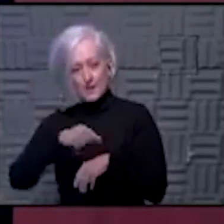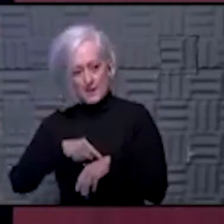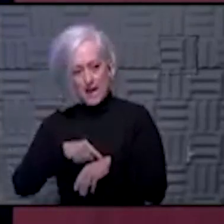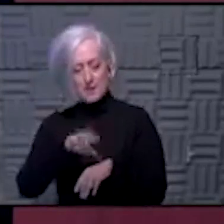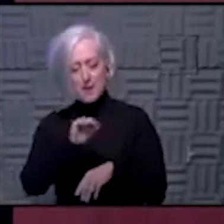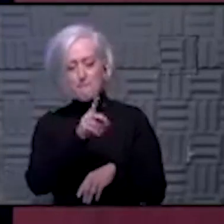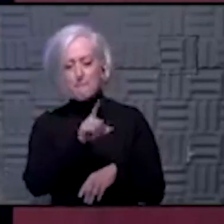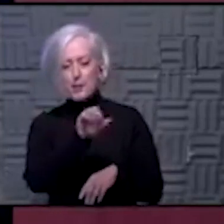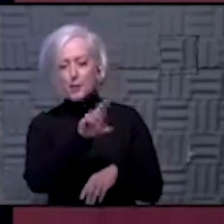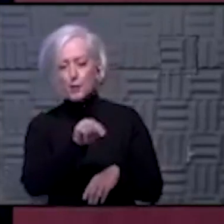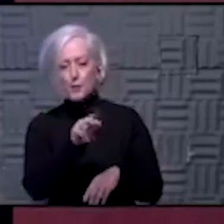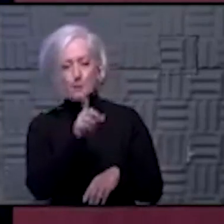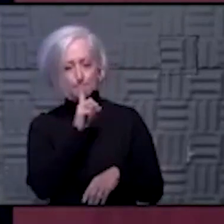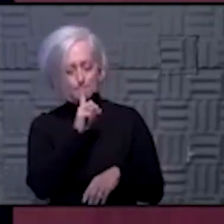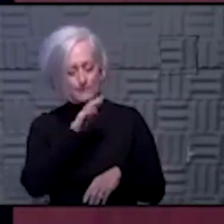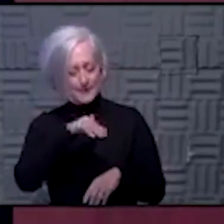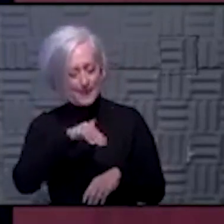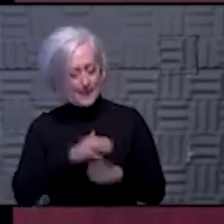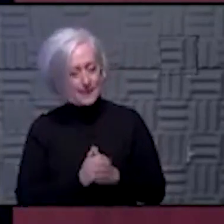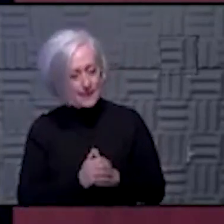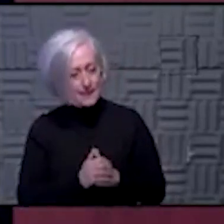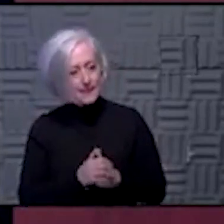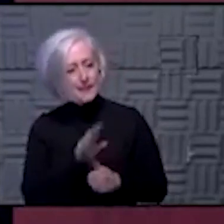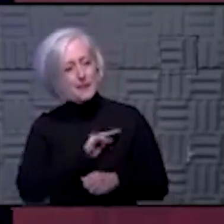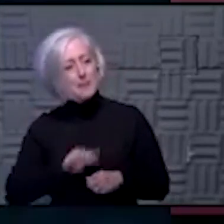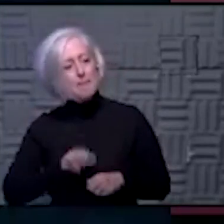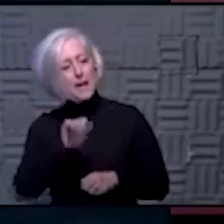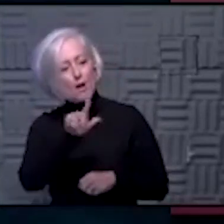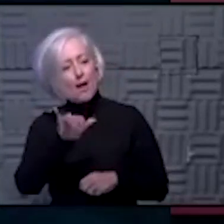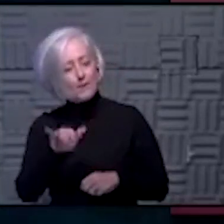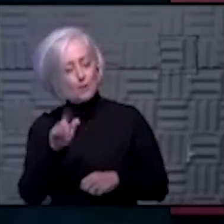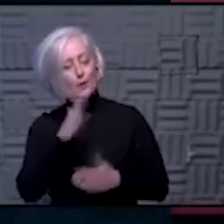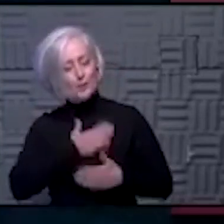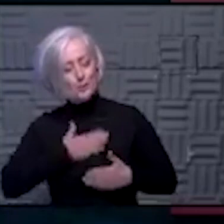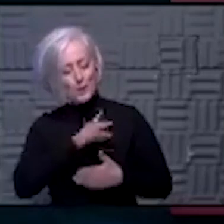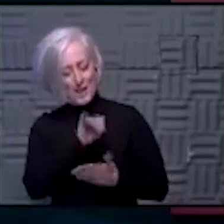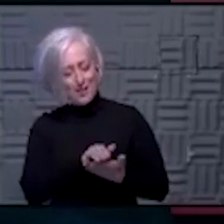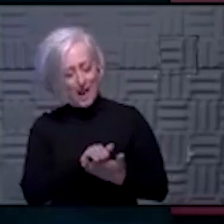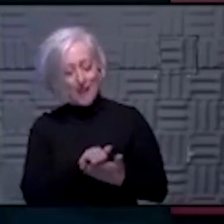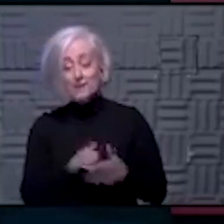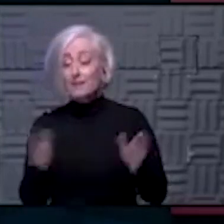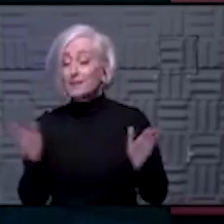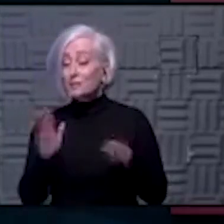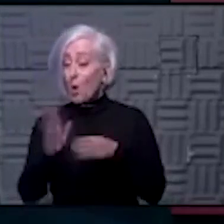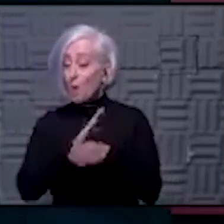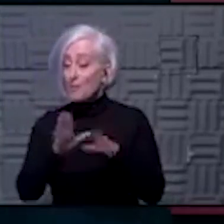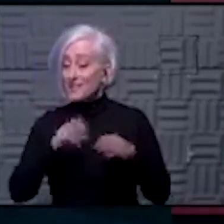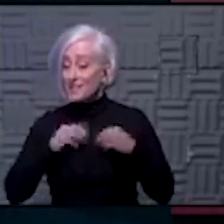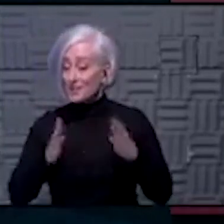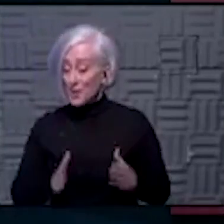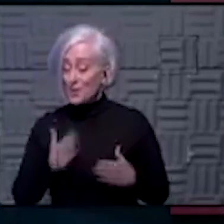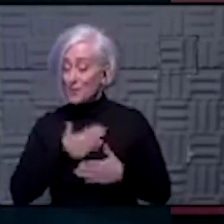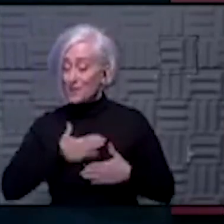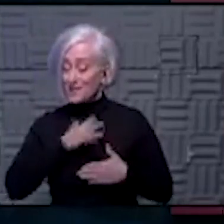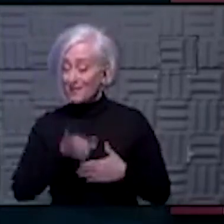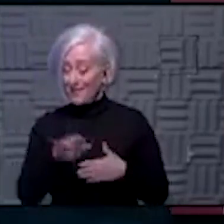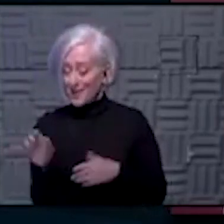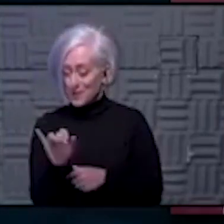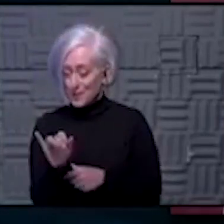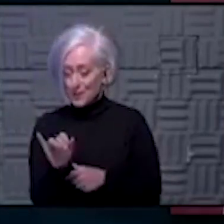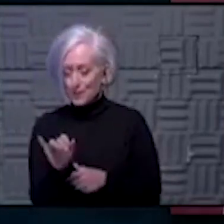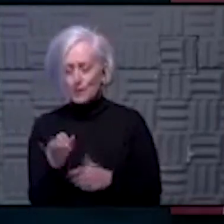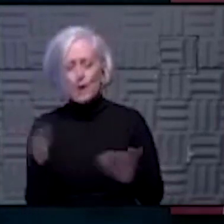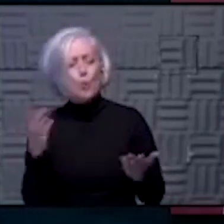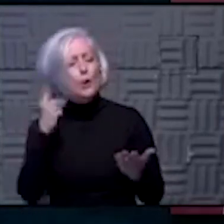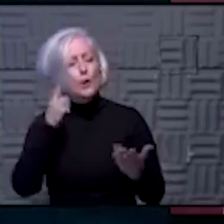a little bit more back to normal. And those small business owners, Mayor, would certainly appreciate that as well. Anything that you're hearing about